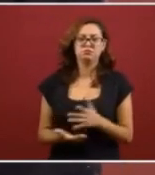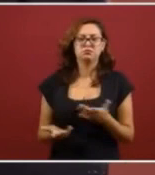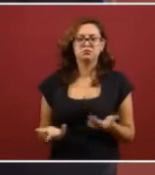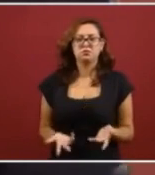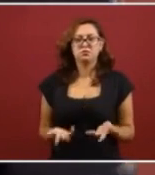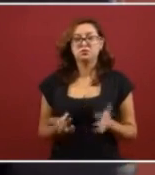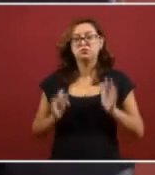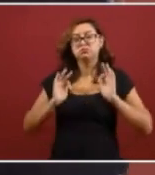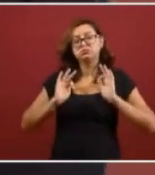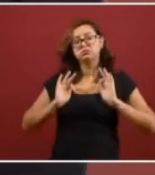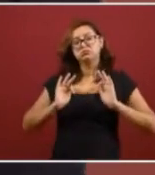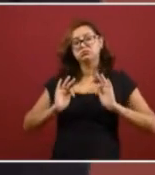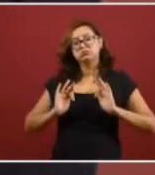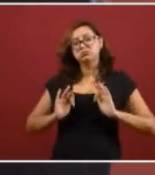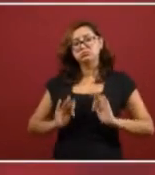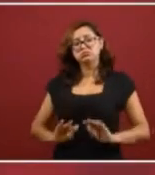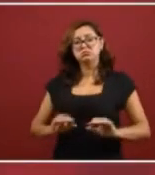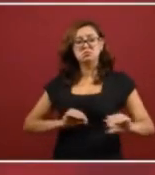quietud.